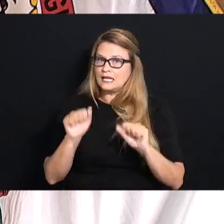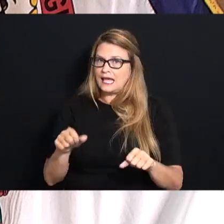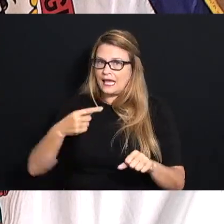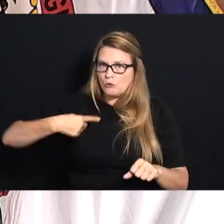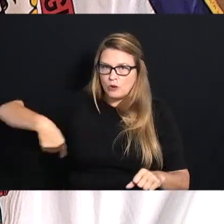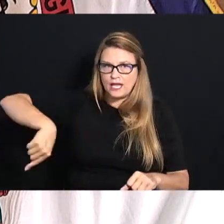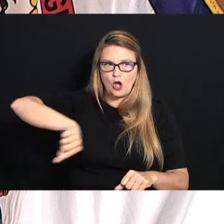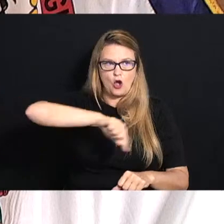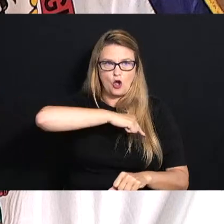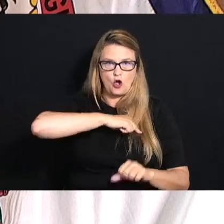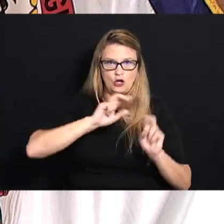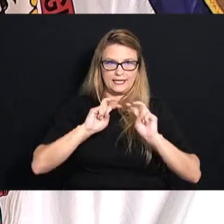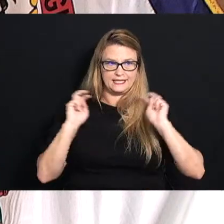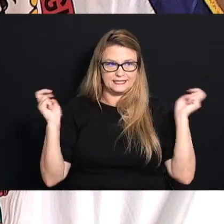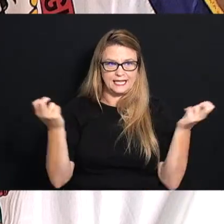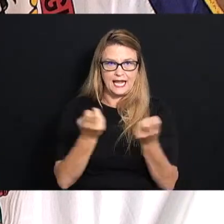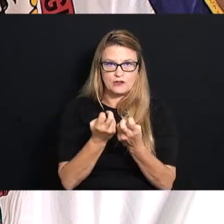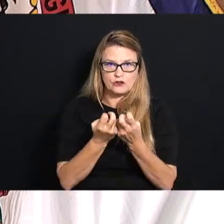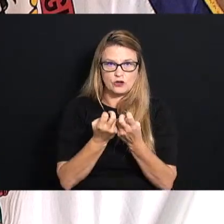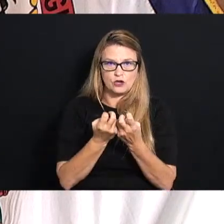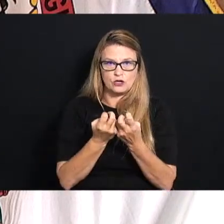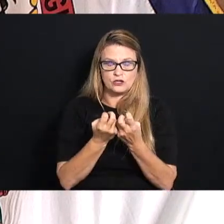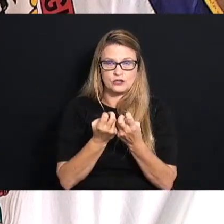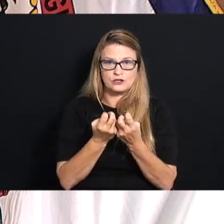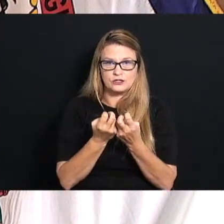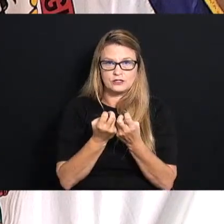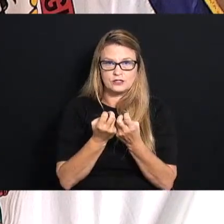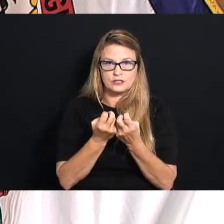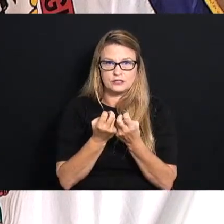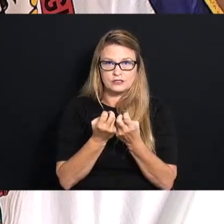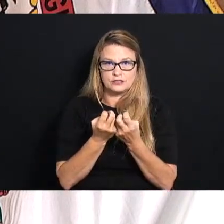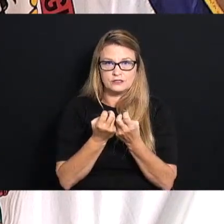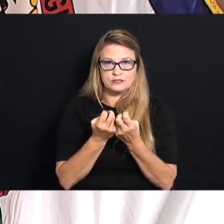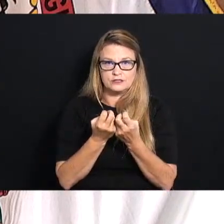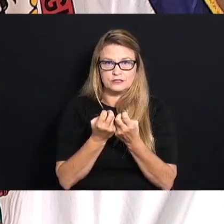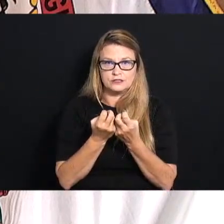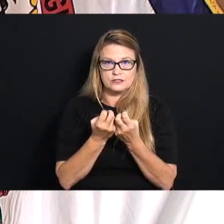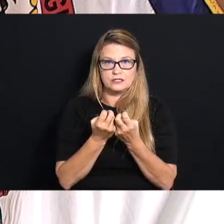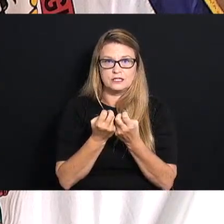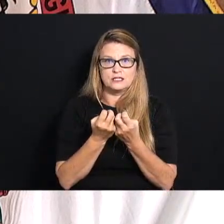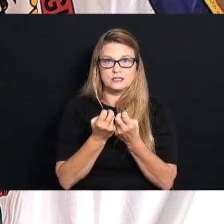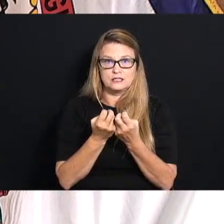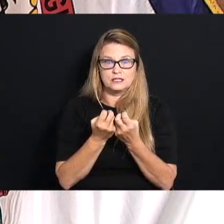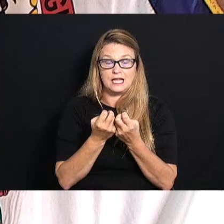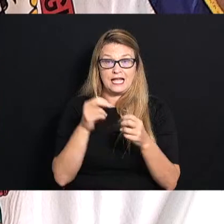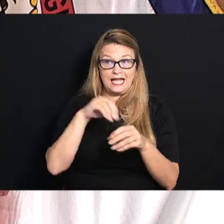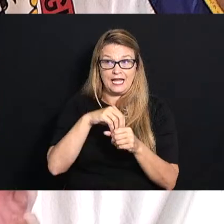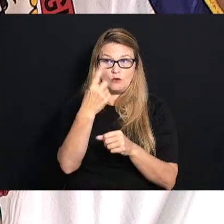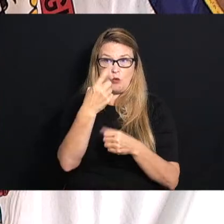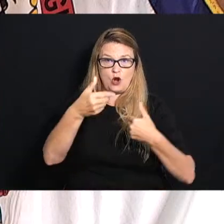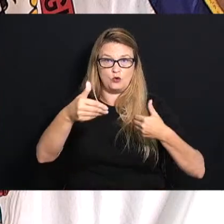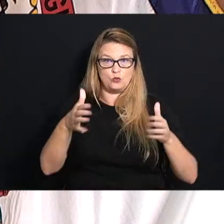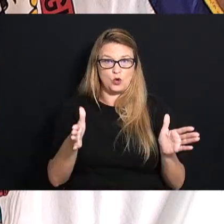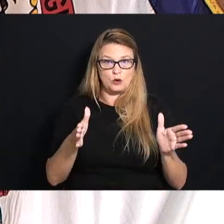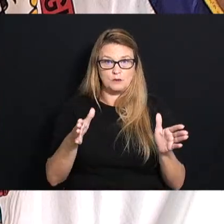get together without any question? Can we all get together, get in a room, take a little bit of this, a little bit of this, a little bit of